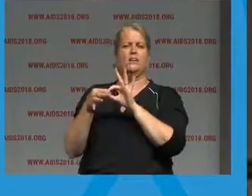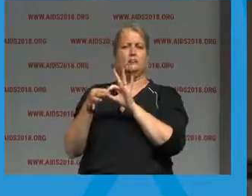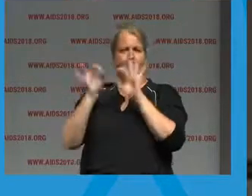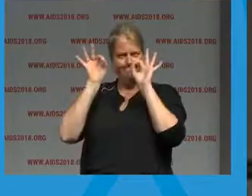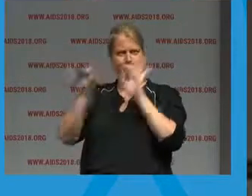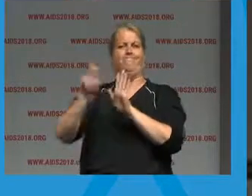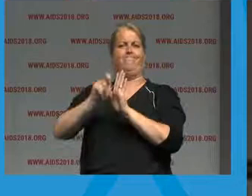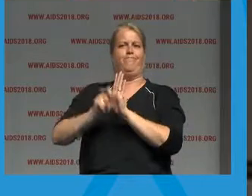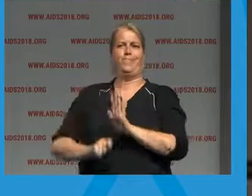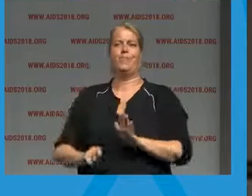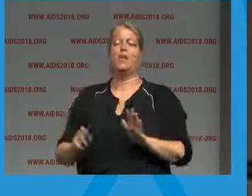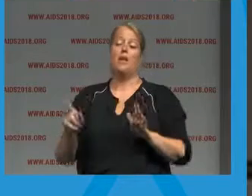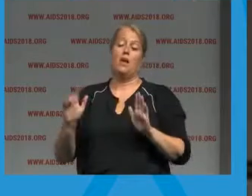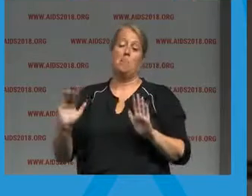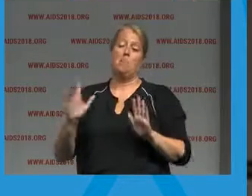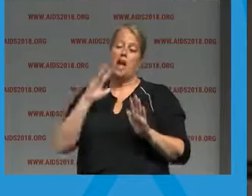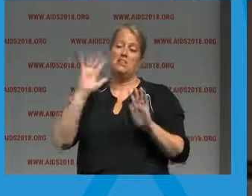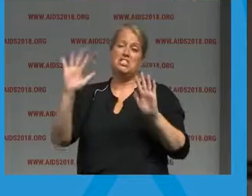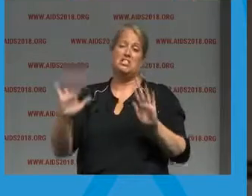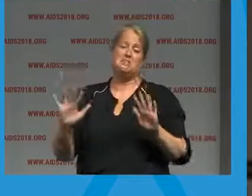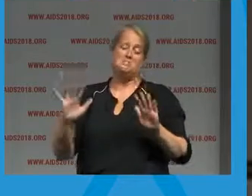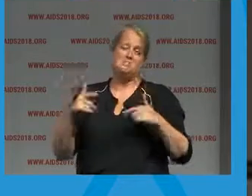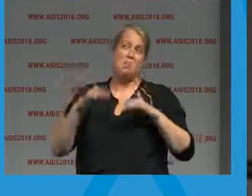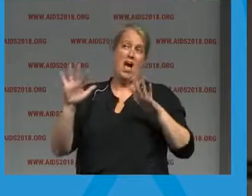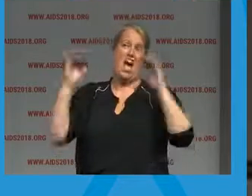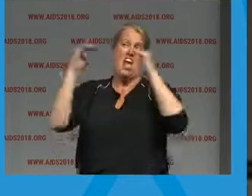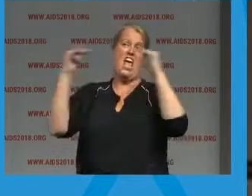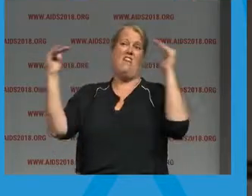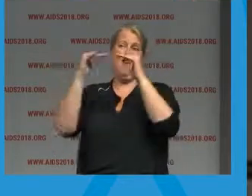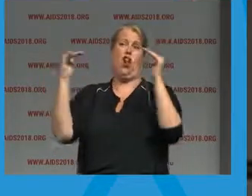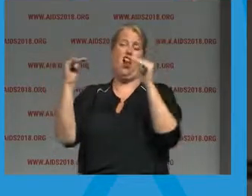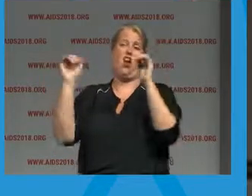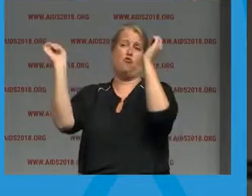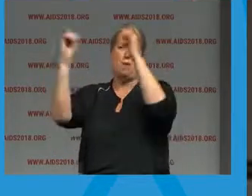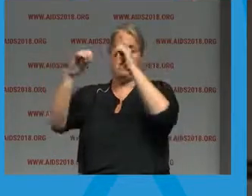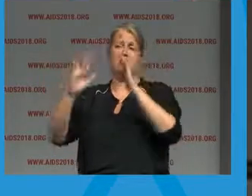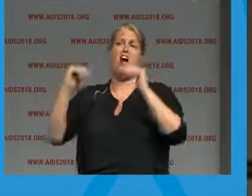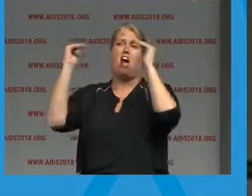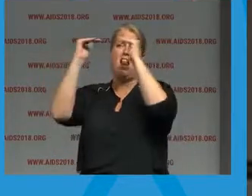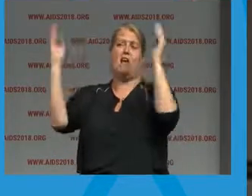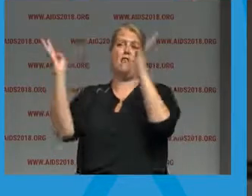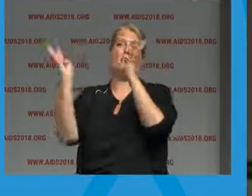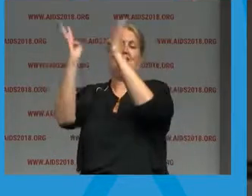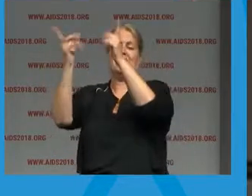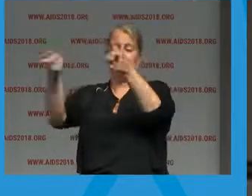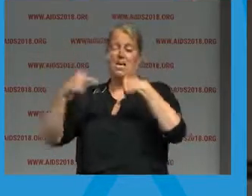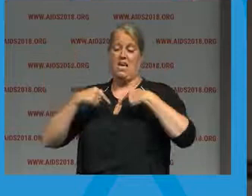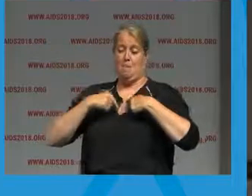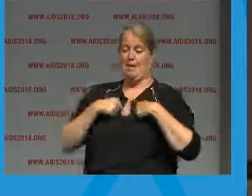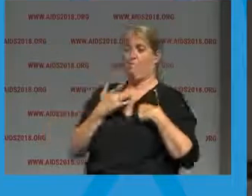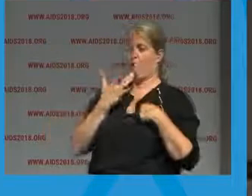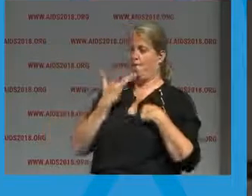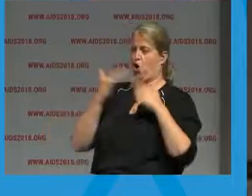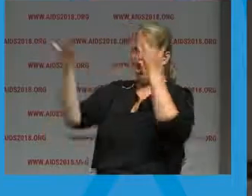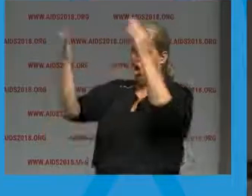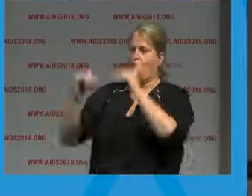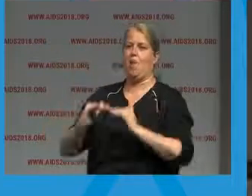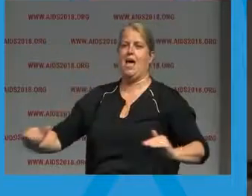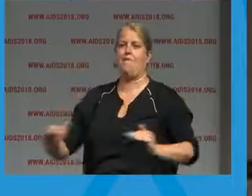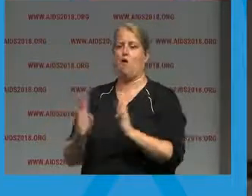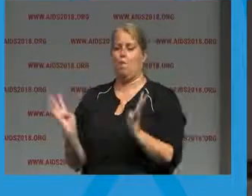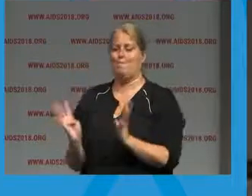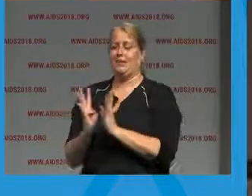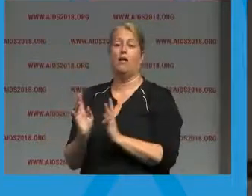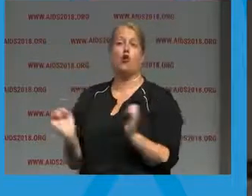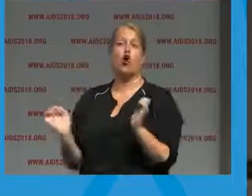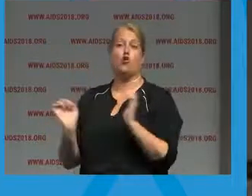I personally prefer low-level agreements and low-level meetings, but we can entrap ourselves into doing the